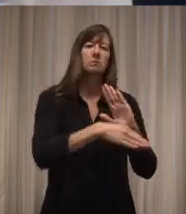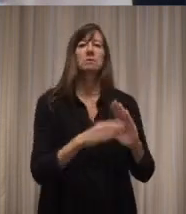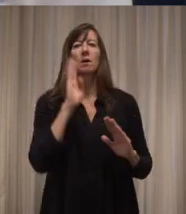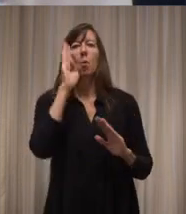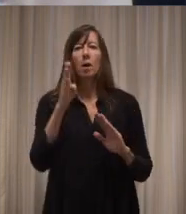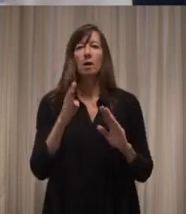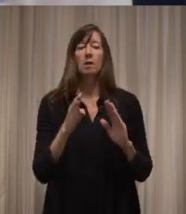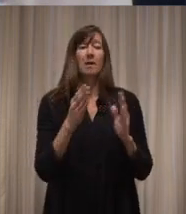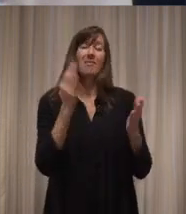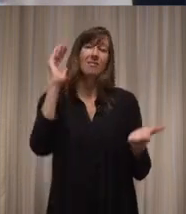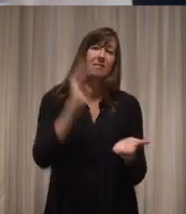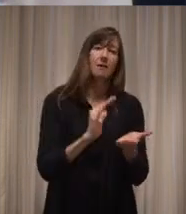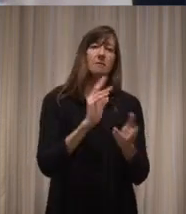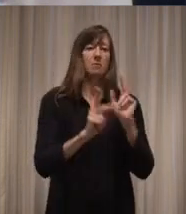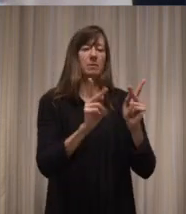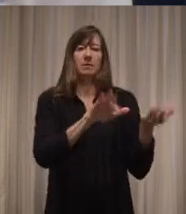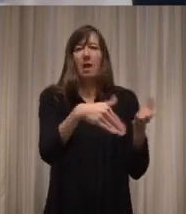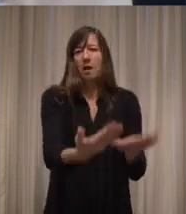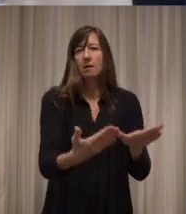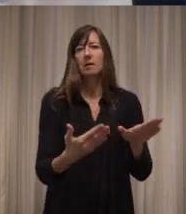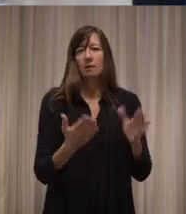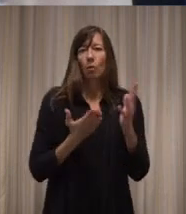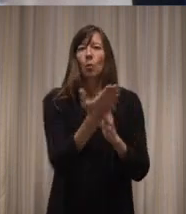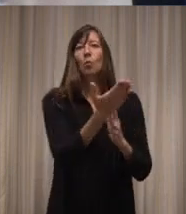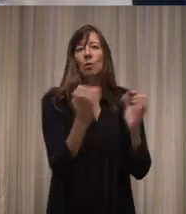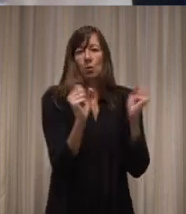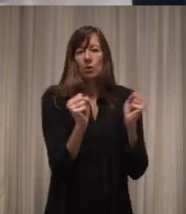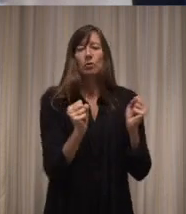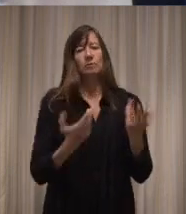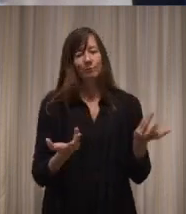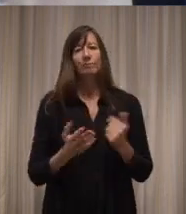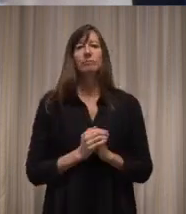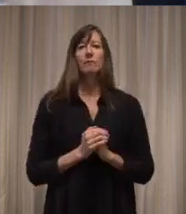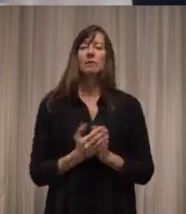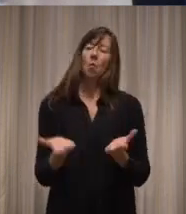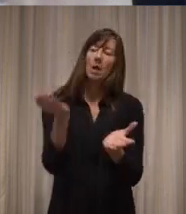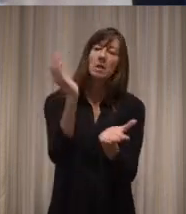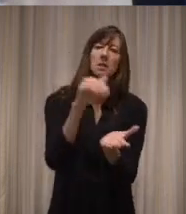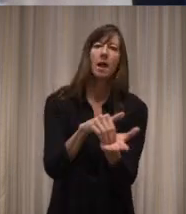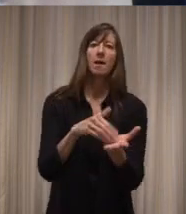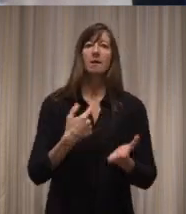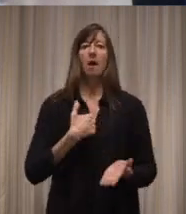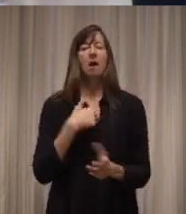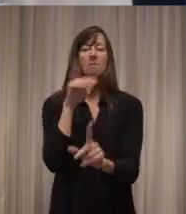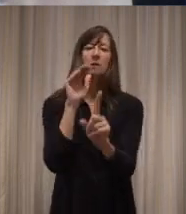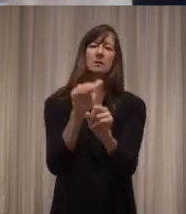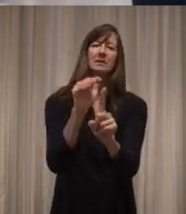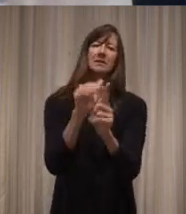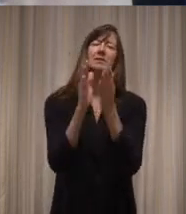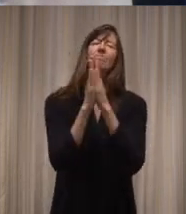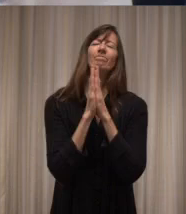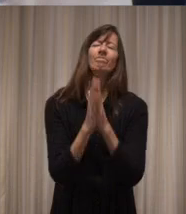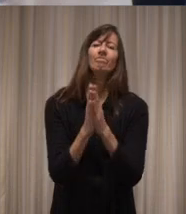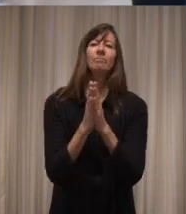pandemic in through the winter. So once again, I'm urging and really pleading with everyone, every single person